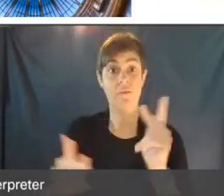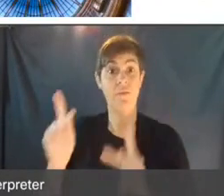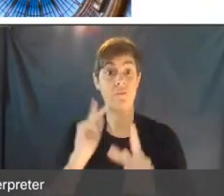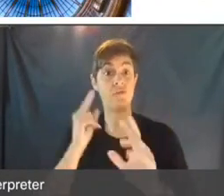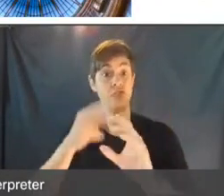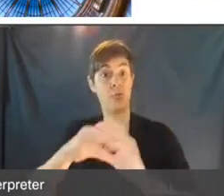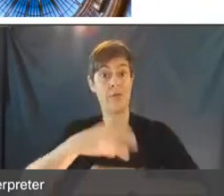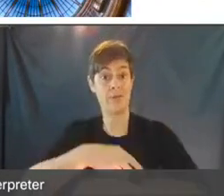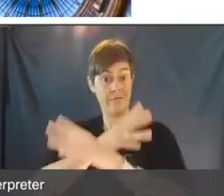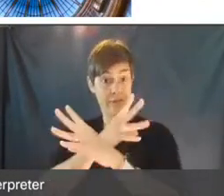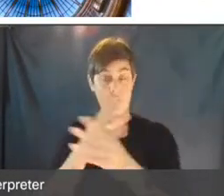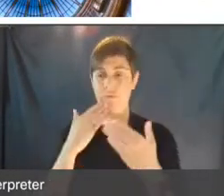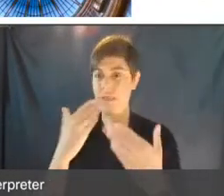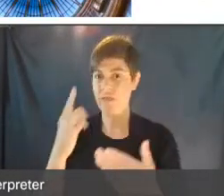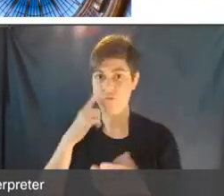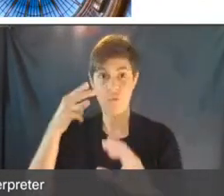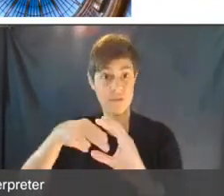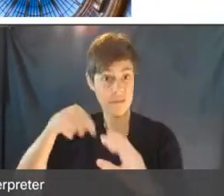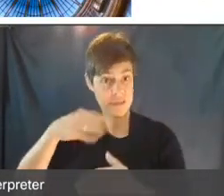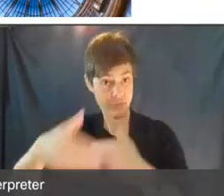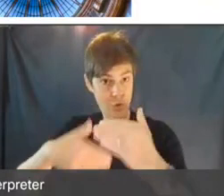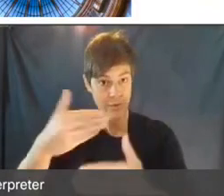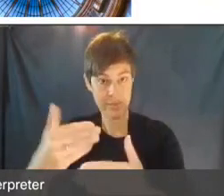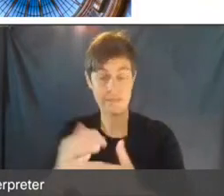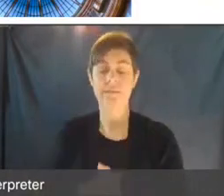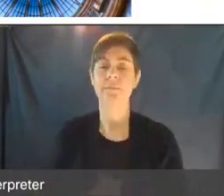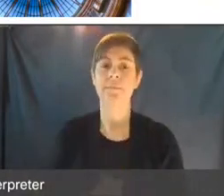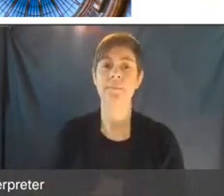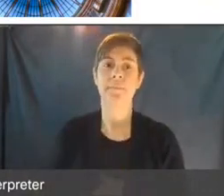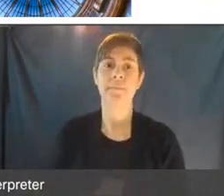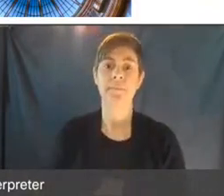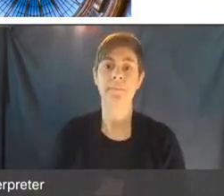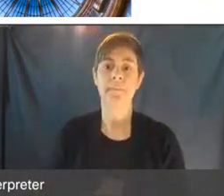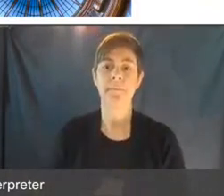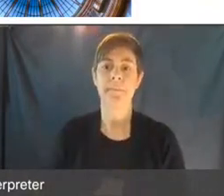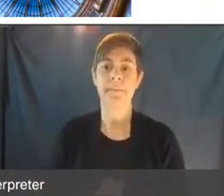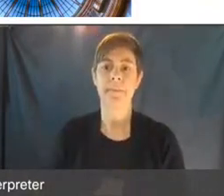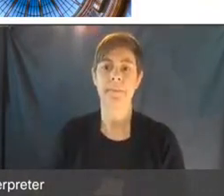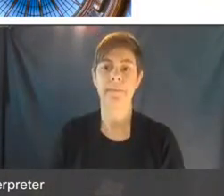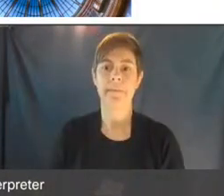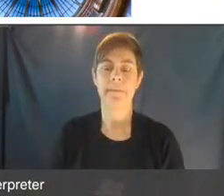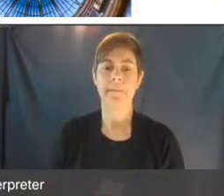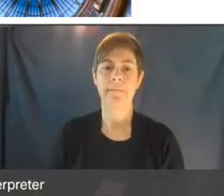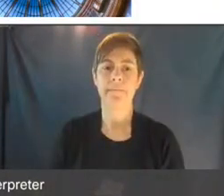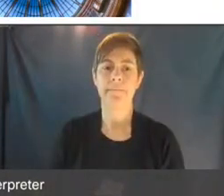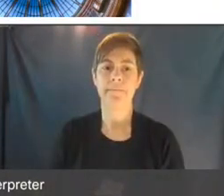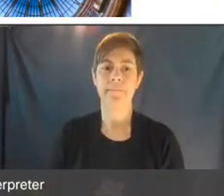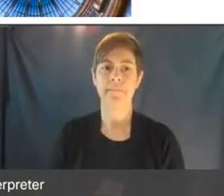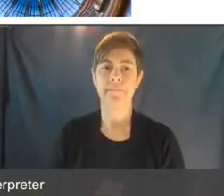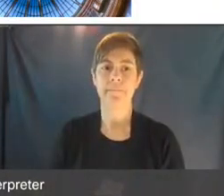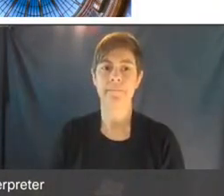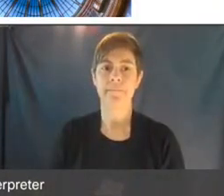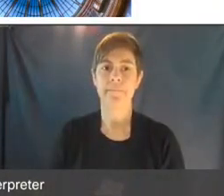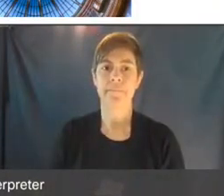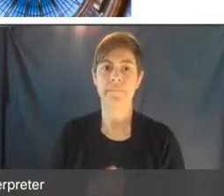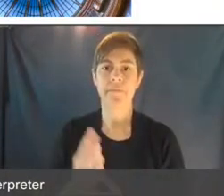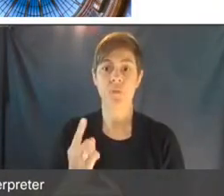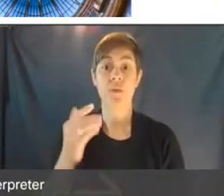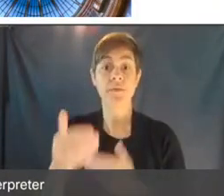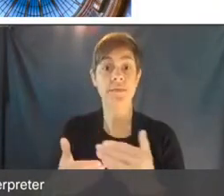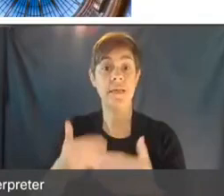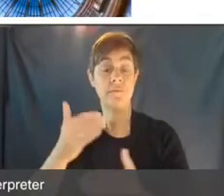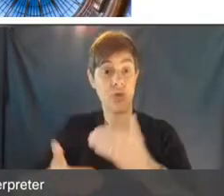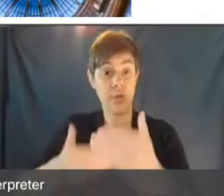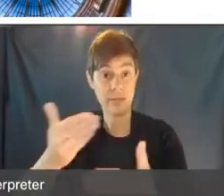in this process. This is just one step in the state's redistricting process with the goal of